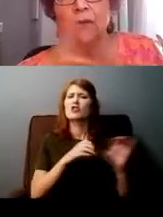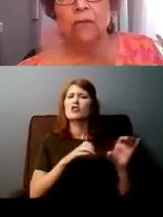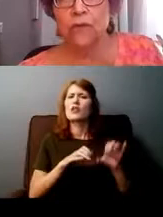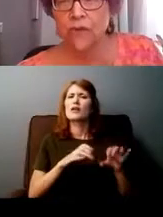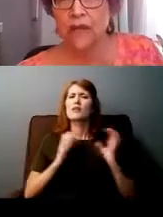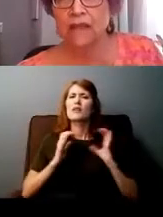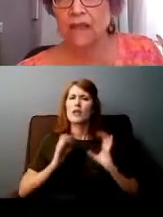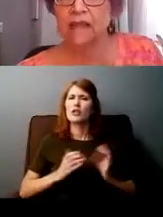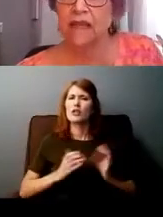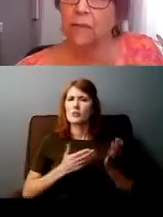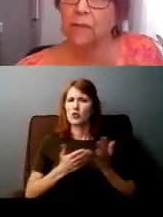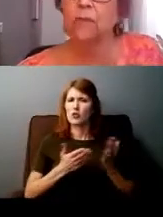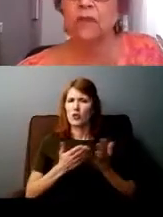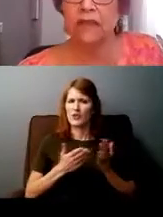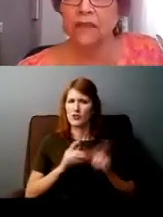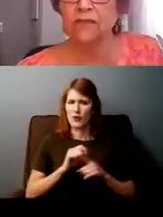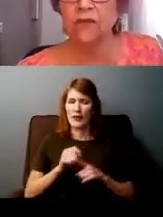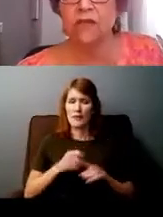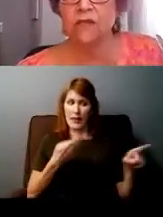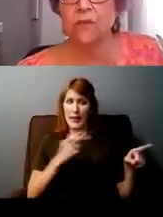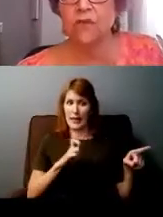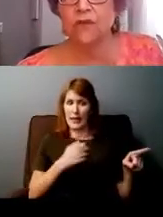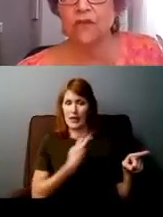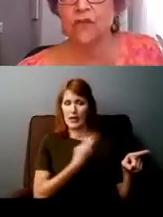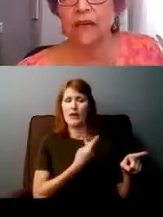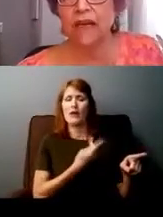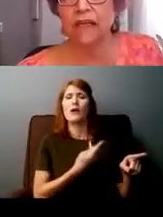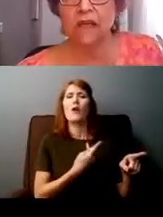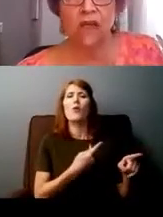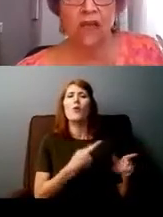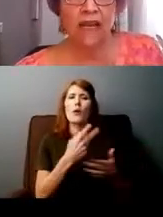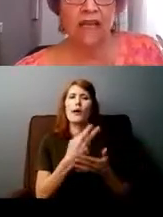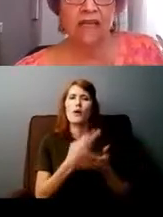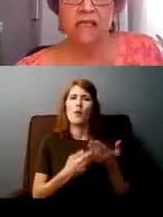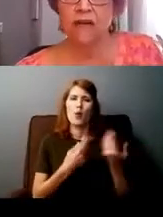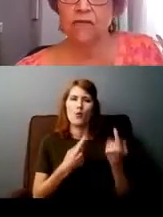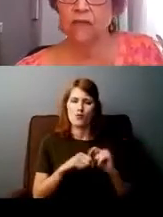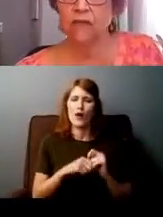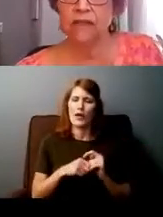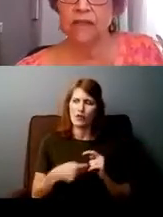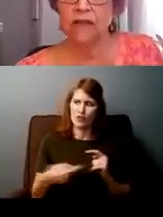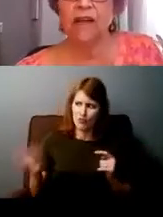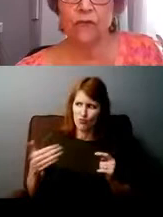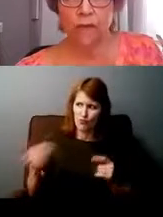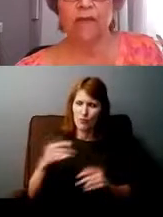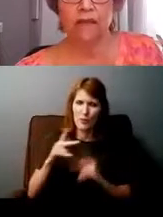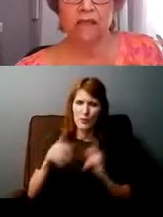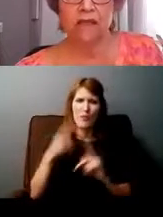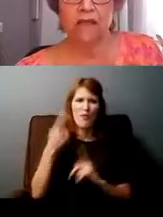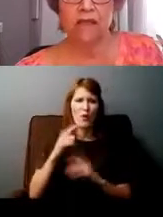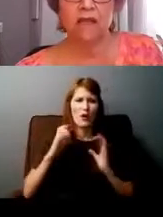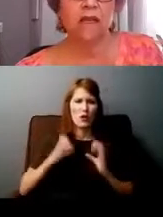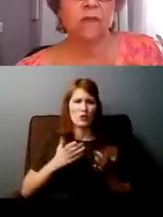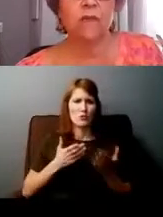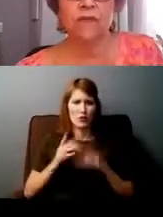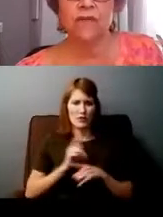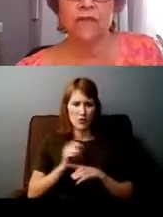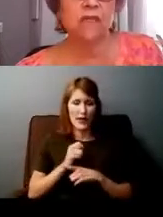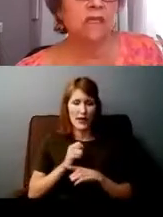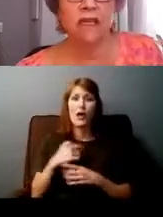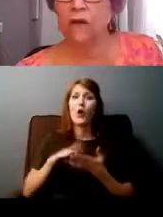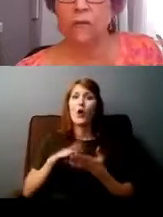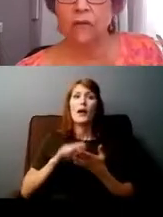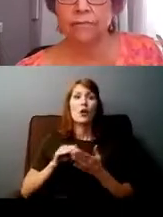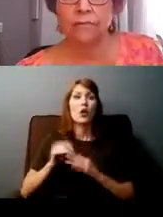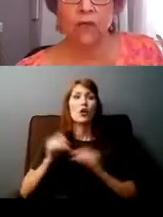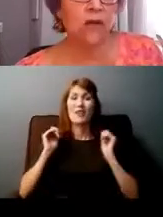I both were trying to get people in for customer service training, and discovered that everybody thinks that customer service